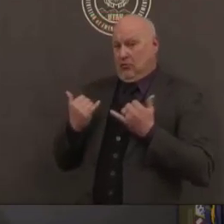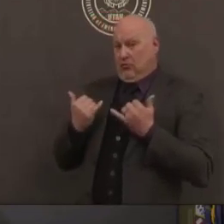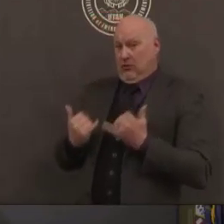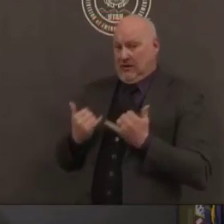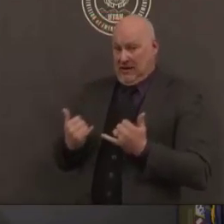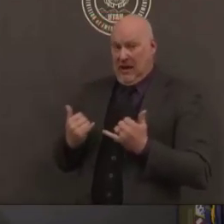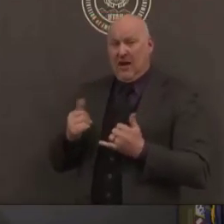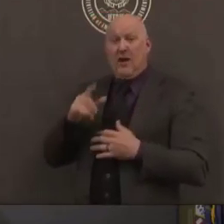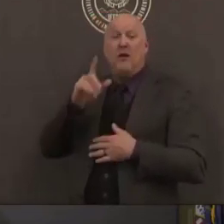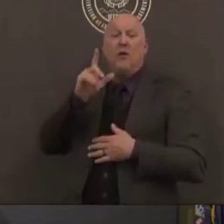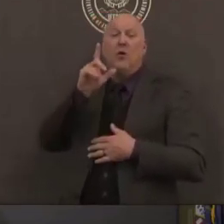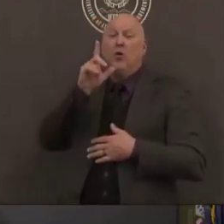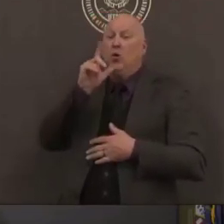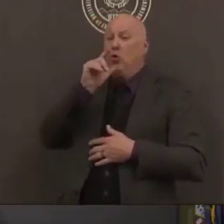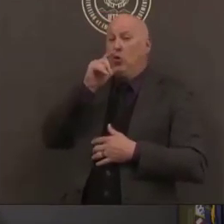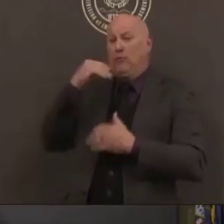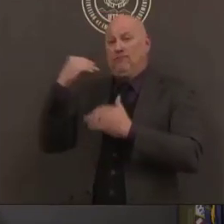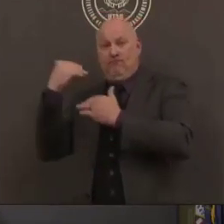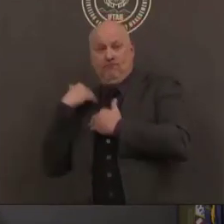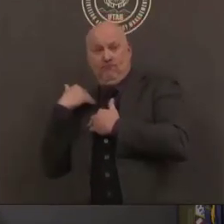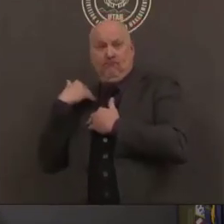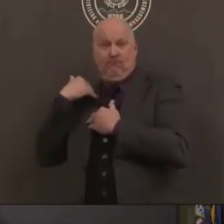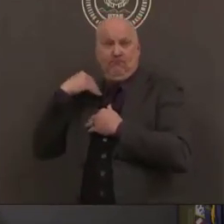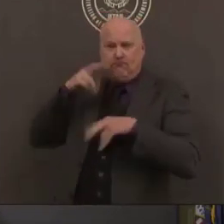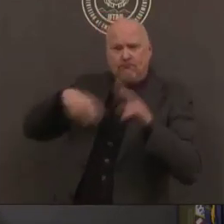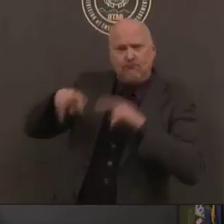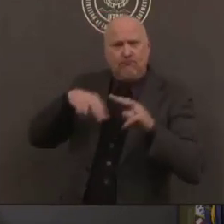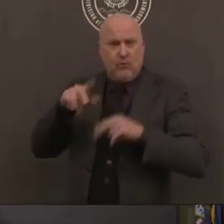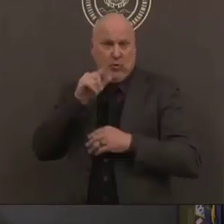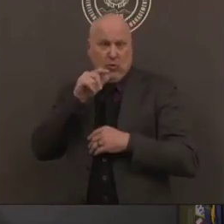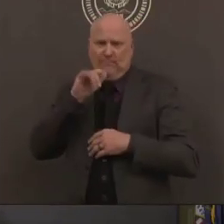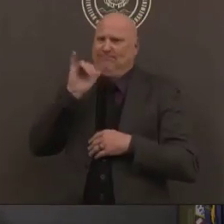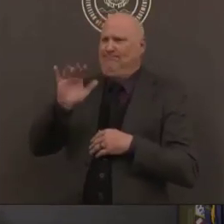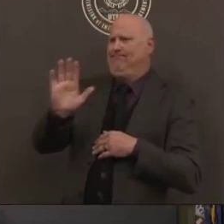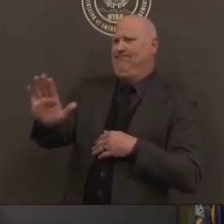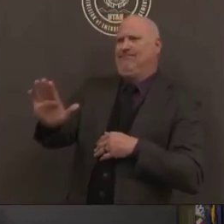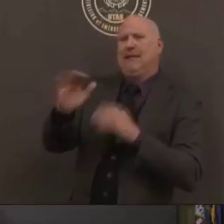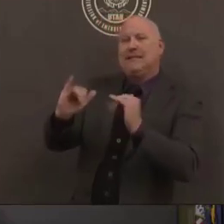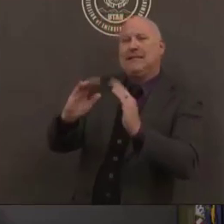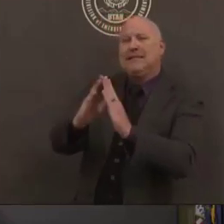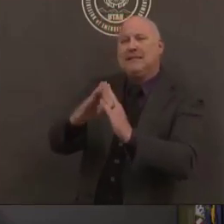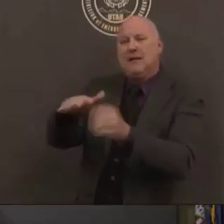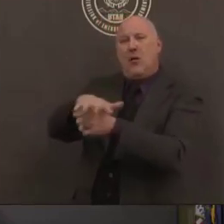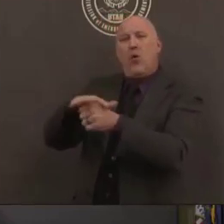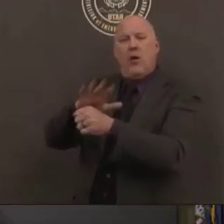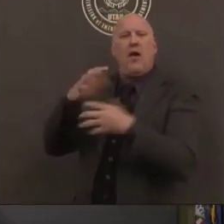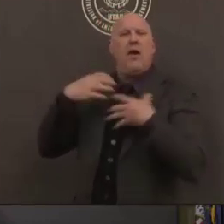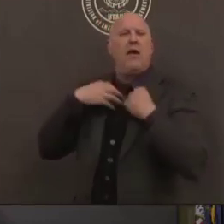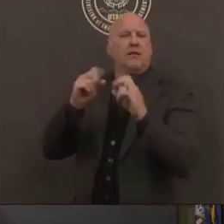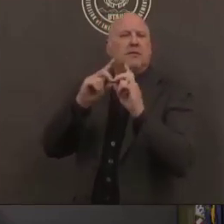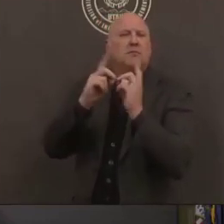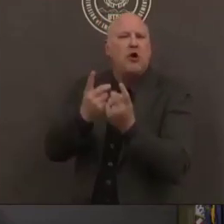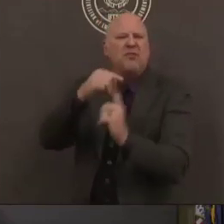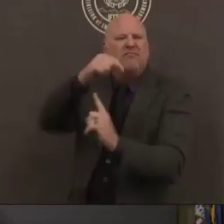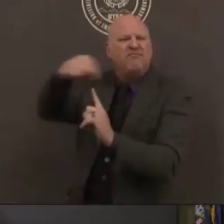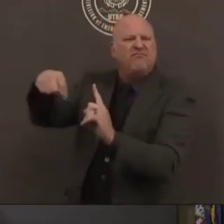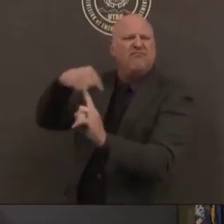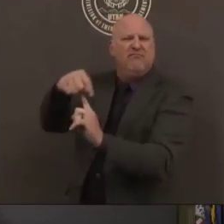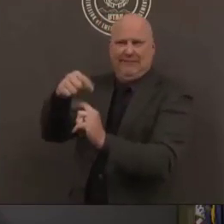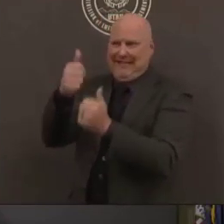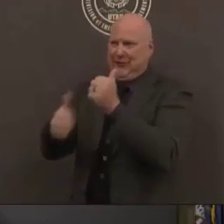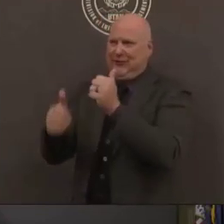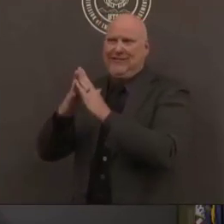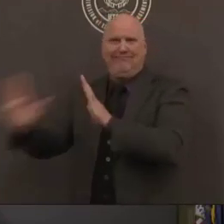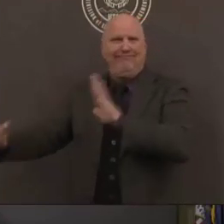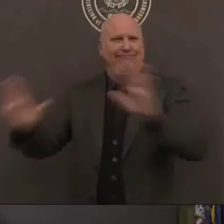local health jurisdictions, and there's a variety of enforcement levels across the state for that. That allows for local health jurisdictions to take a look